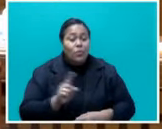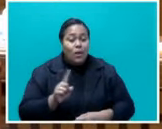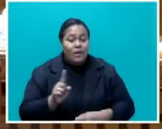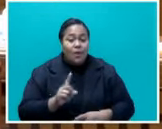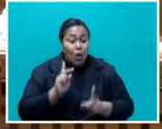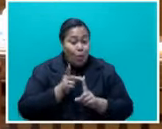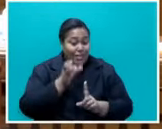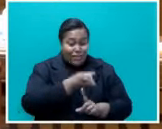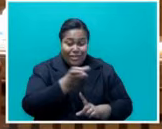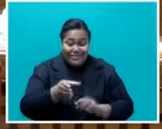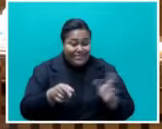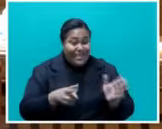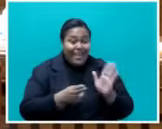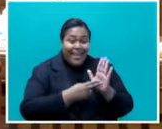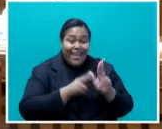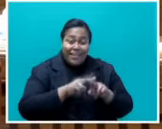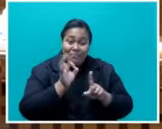politicians, NFP,